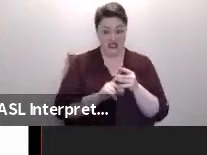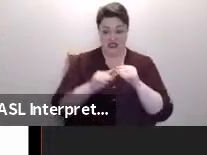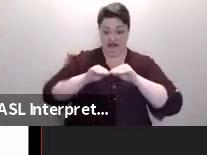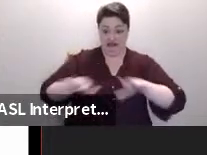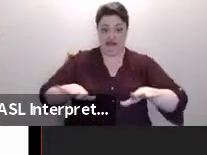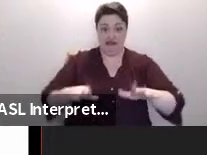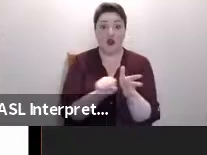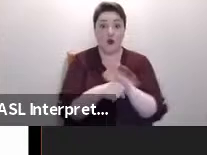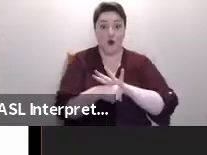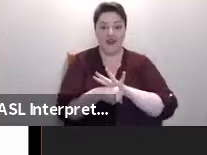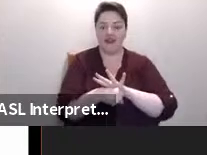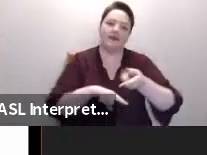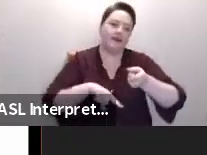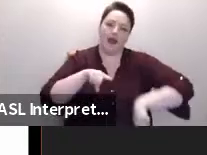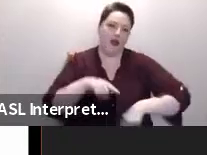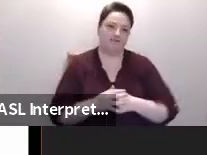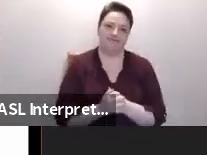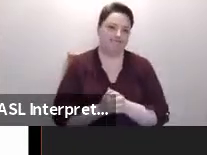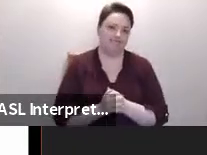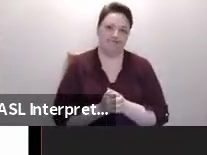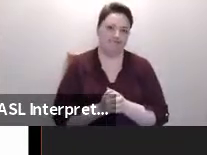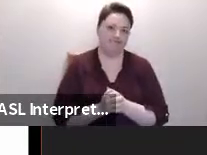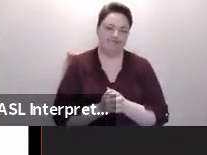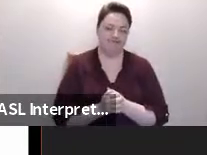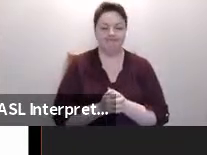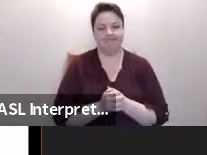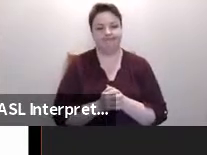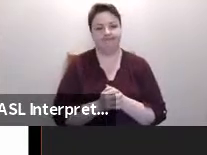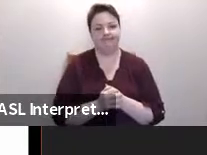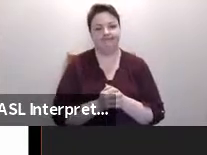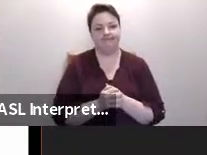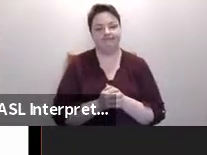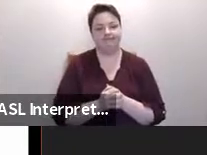the COVID-19 after getting vaccinated.